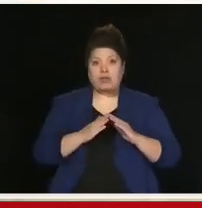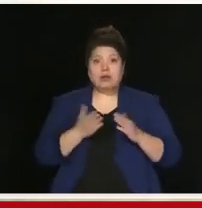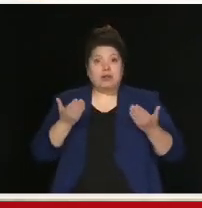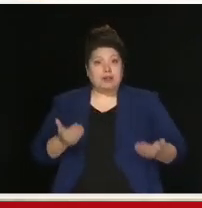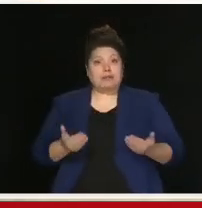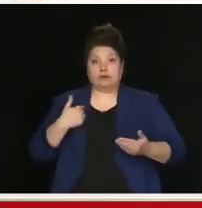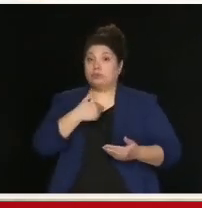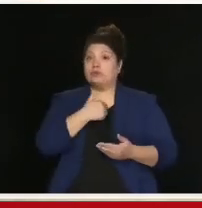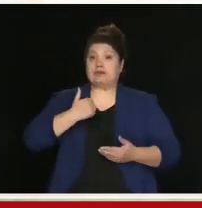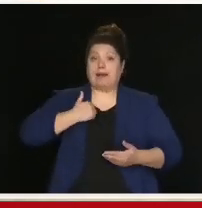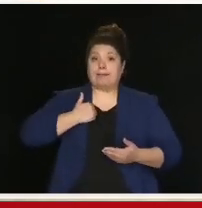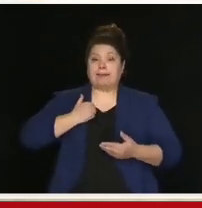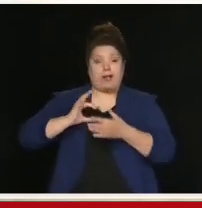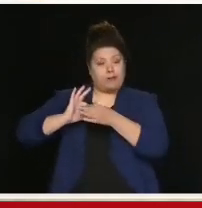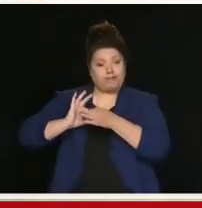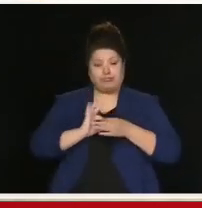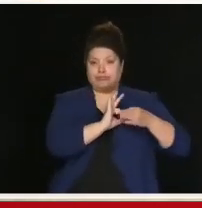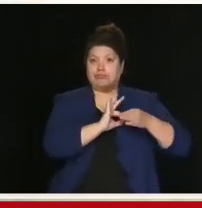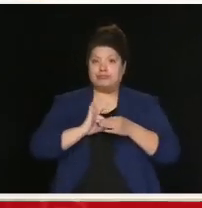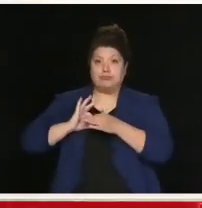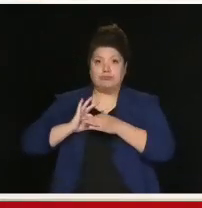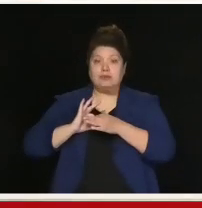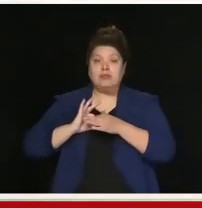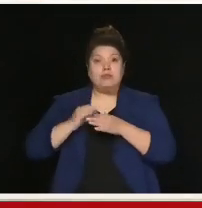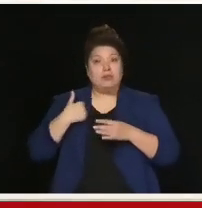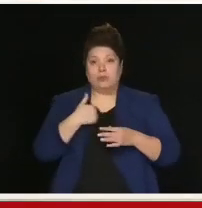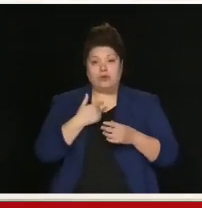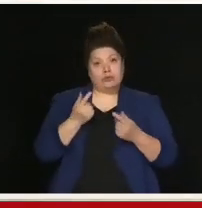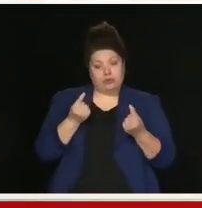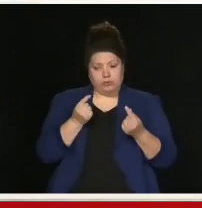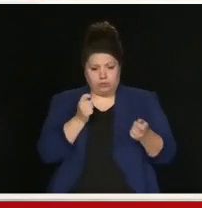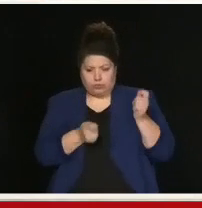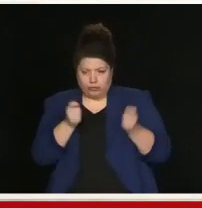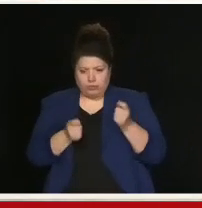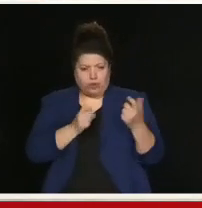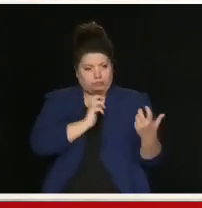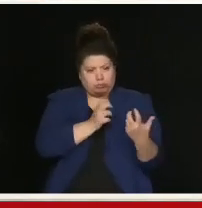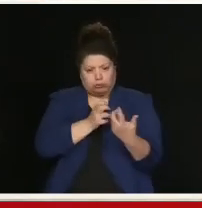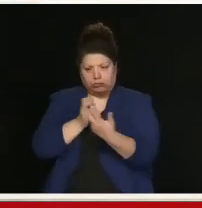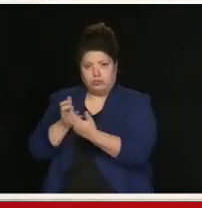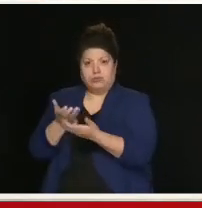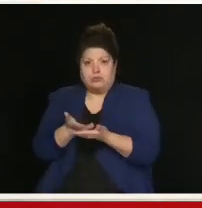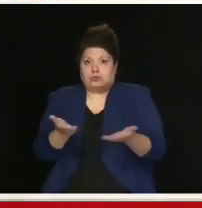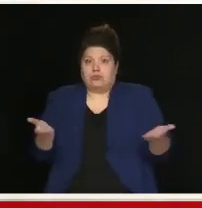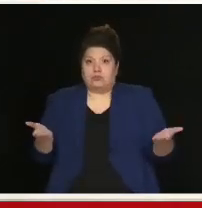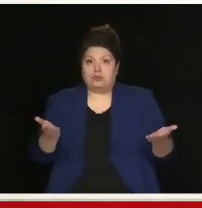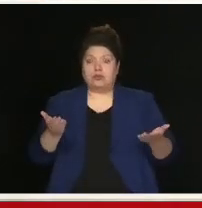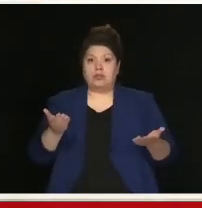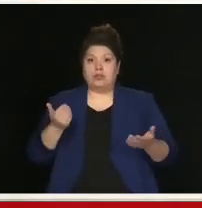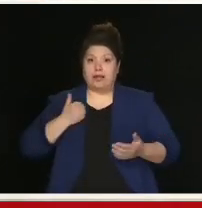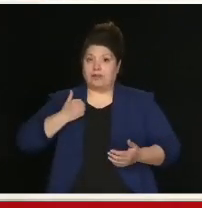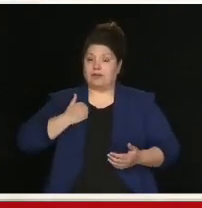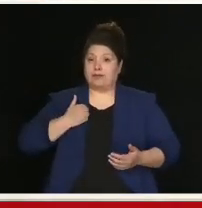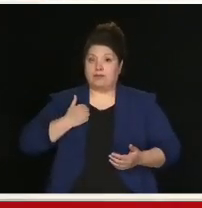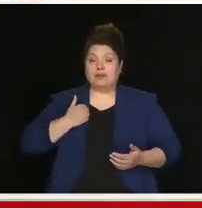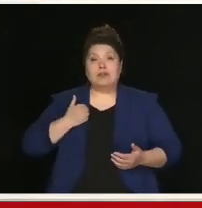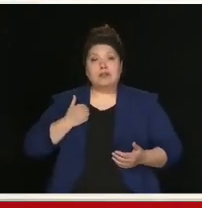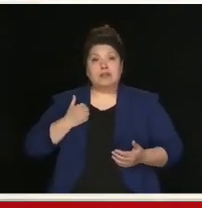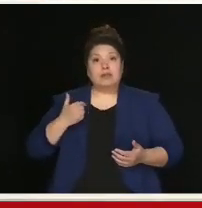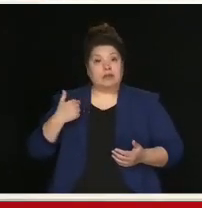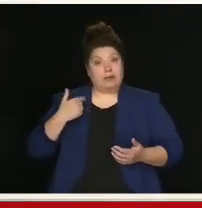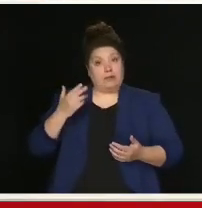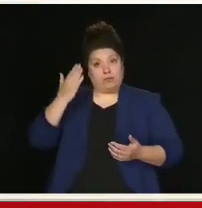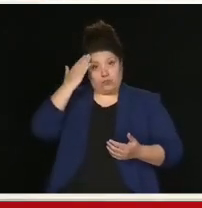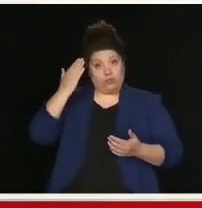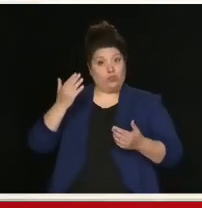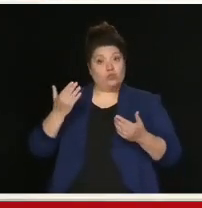to adapt to the reality of the situation and the world in which we're living. And I know that we are united